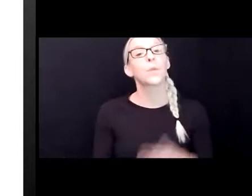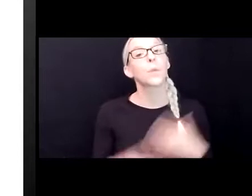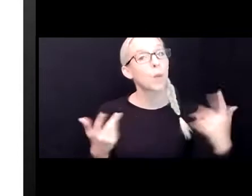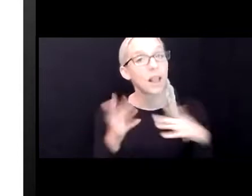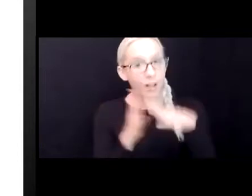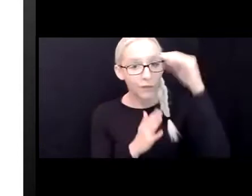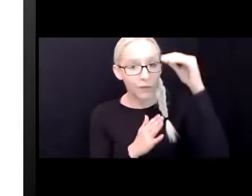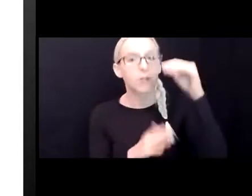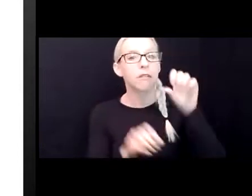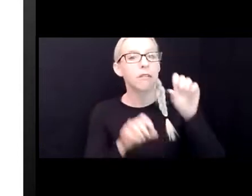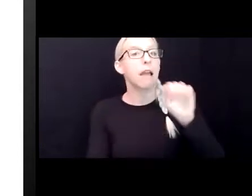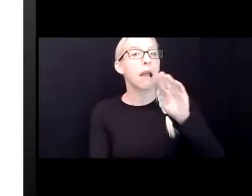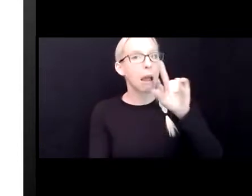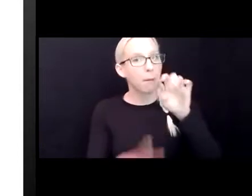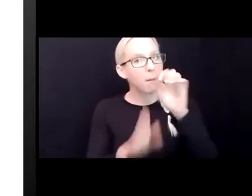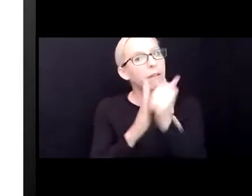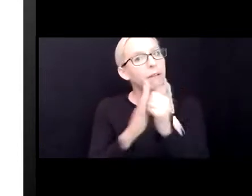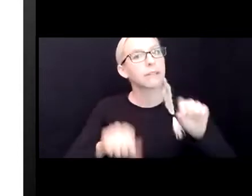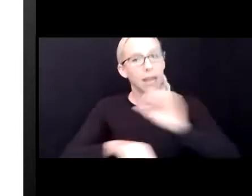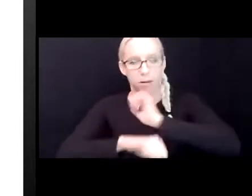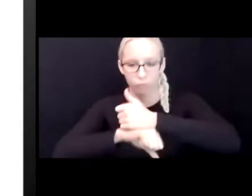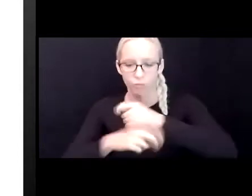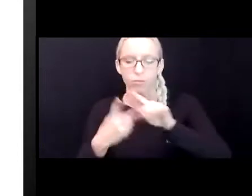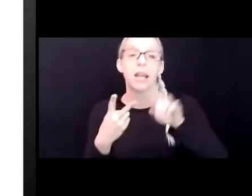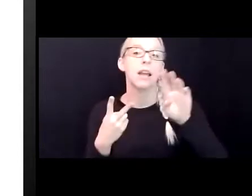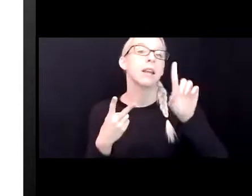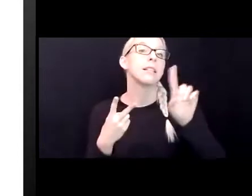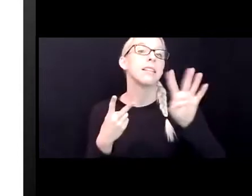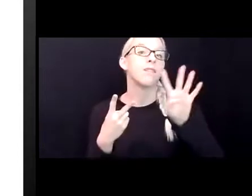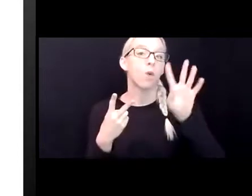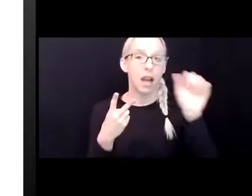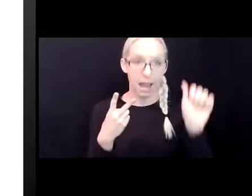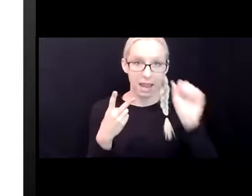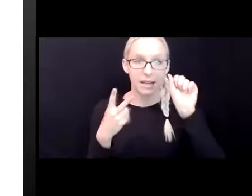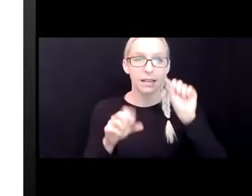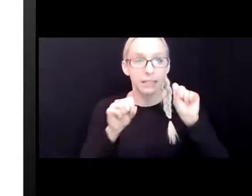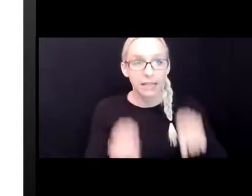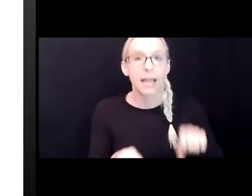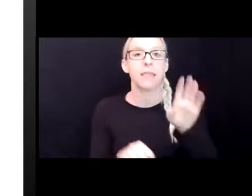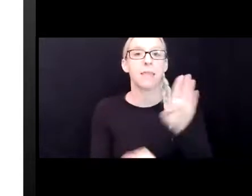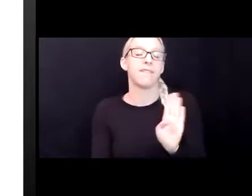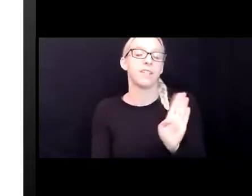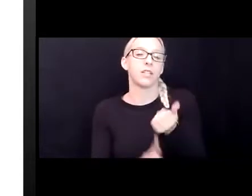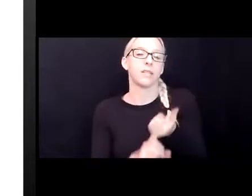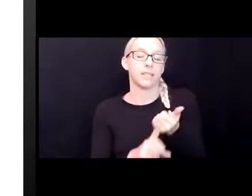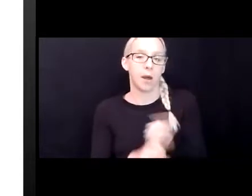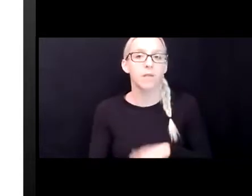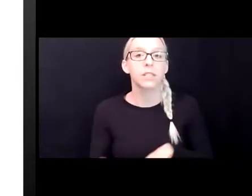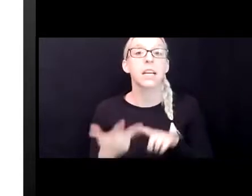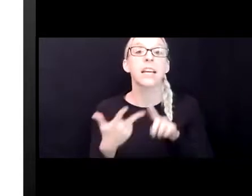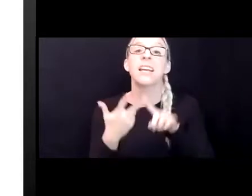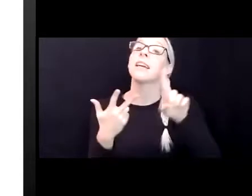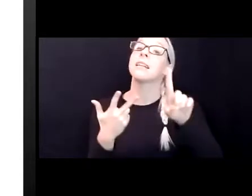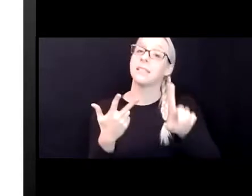can be established on their own. A D4A can be established by the beneficiary, him or herself, and a D4C can as